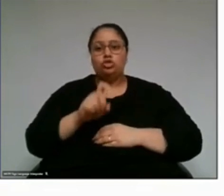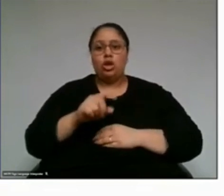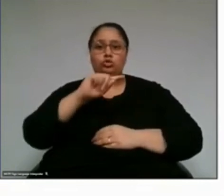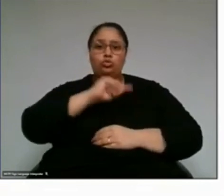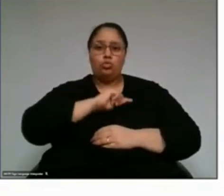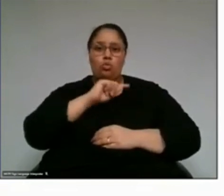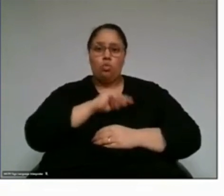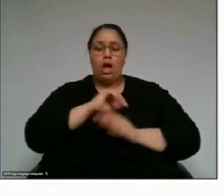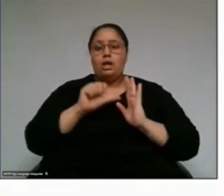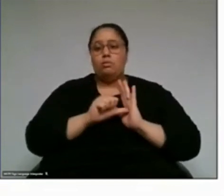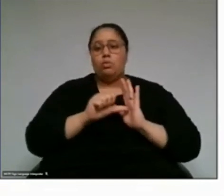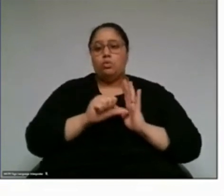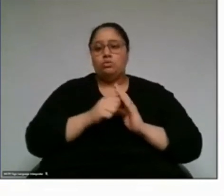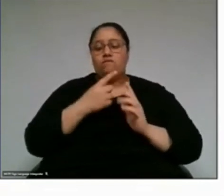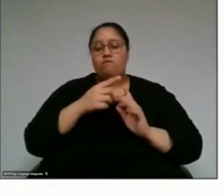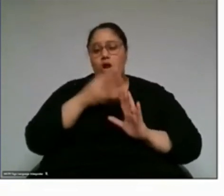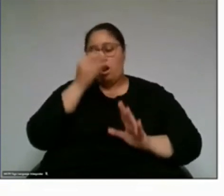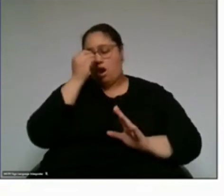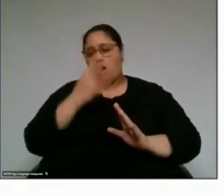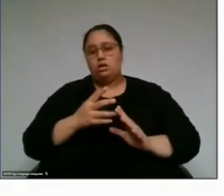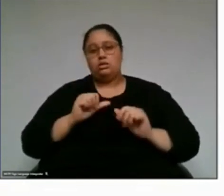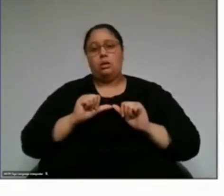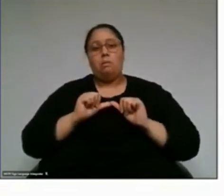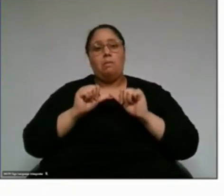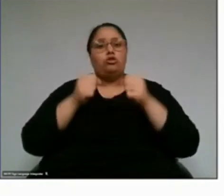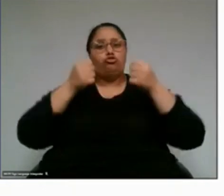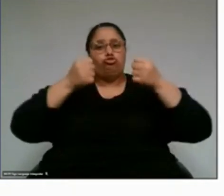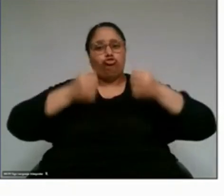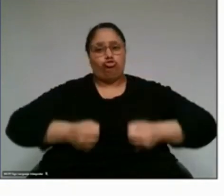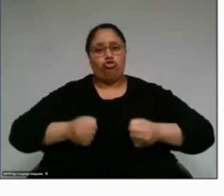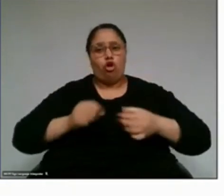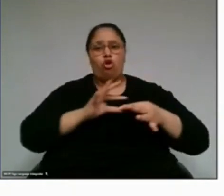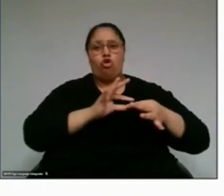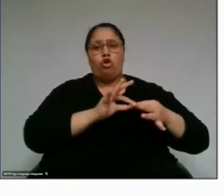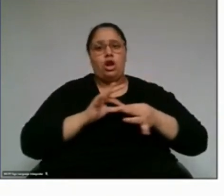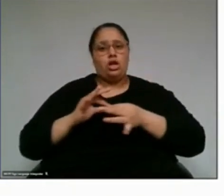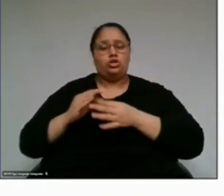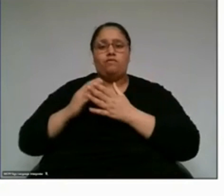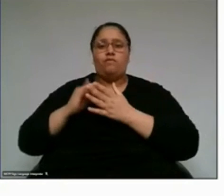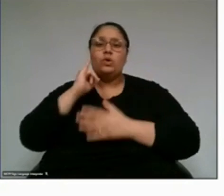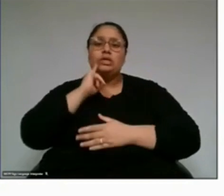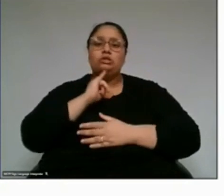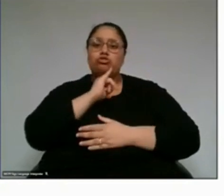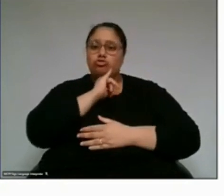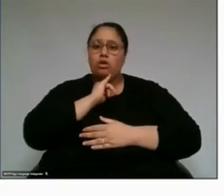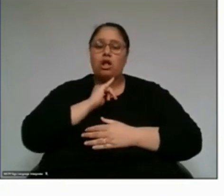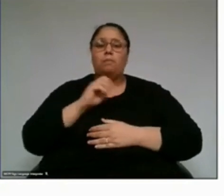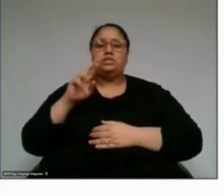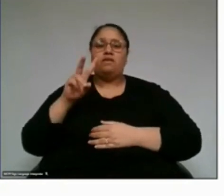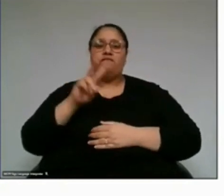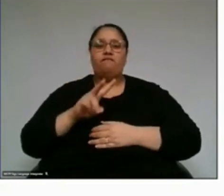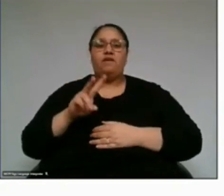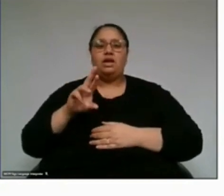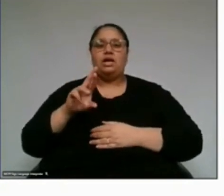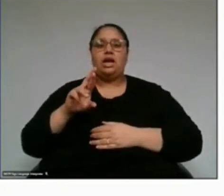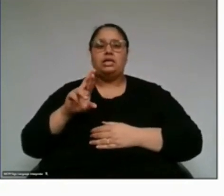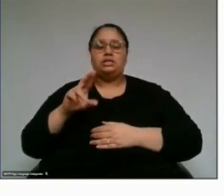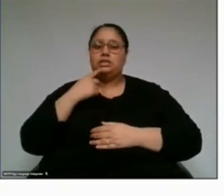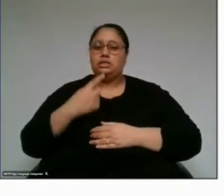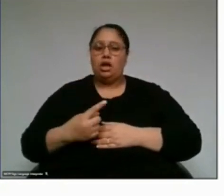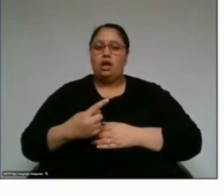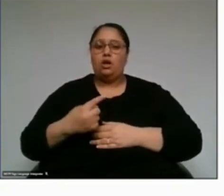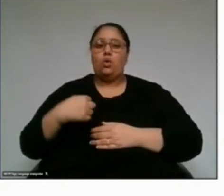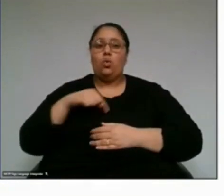it is important for the learners to maintain a strong connection to Israel, Mr. van Reensen said, what